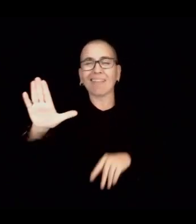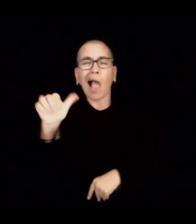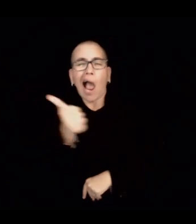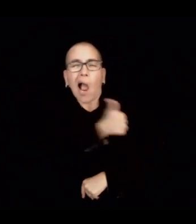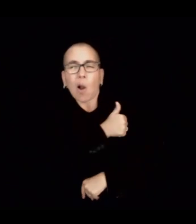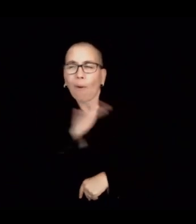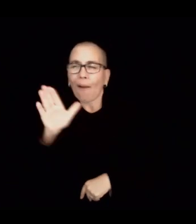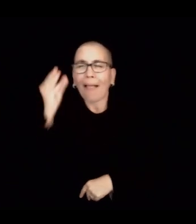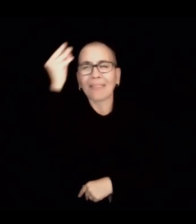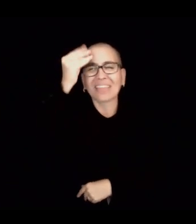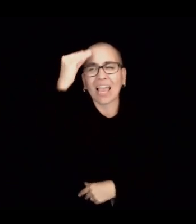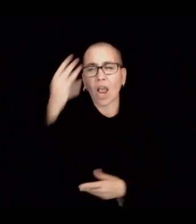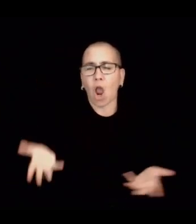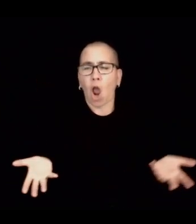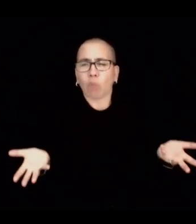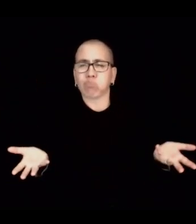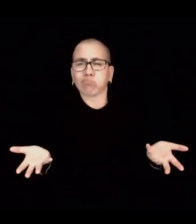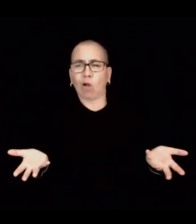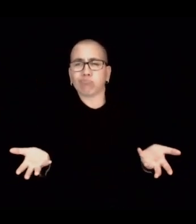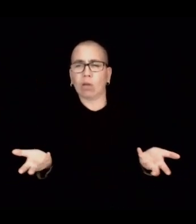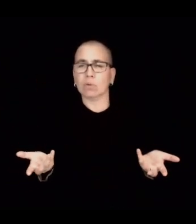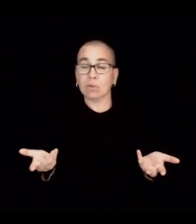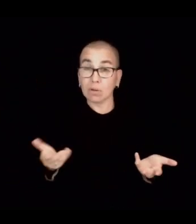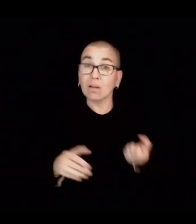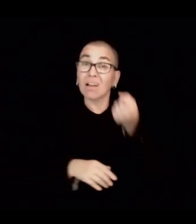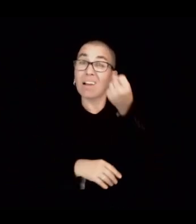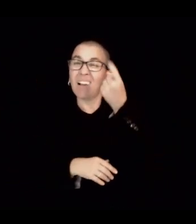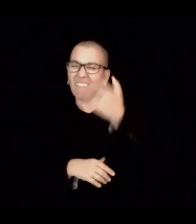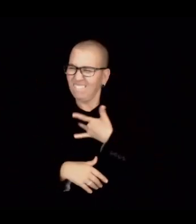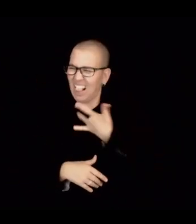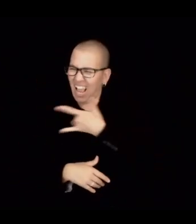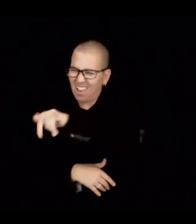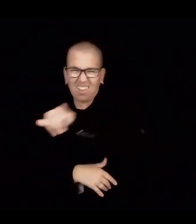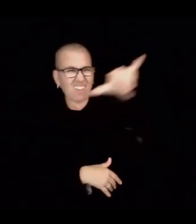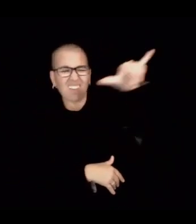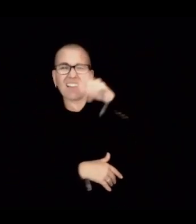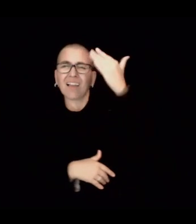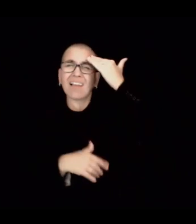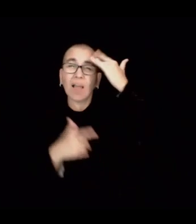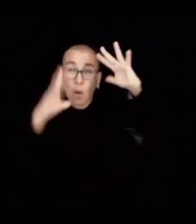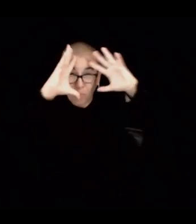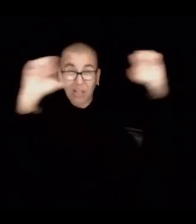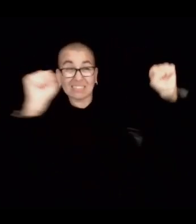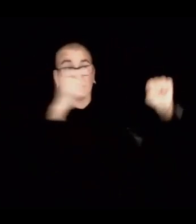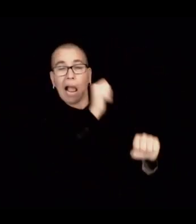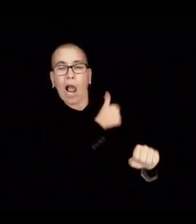any effect on the motive behind these young people going out, or is it just the feeling of invincibility of youth?